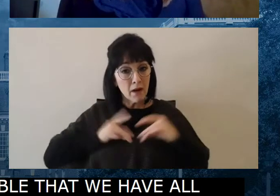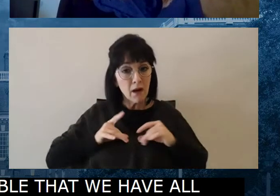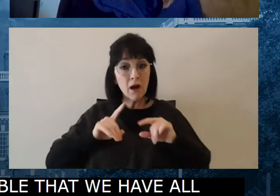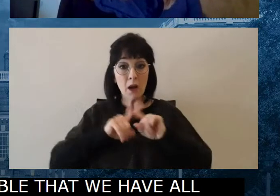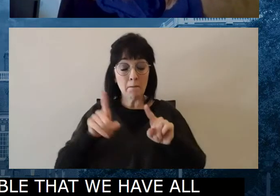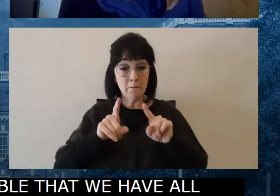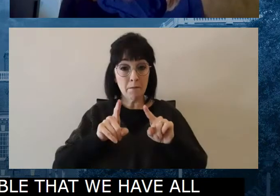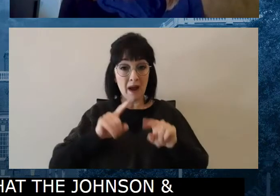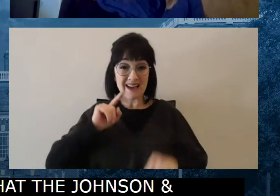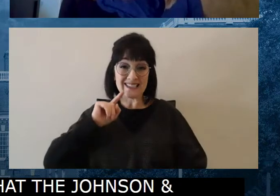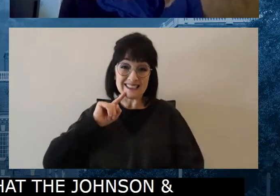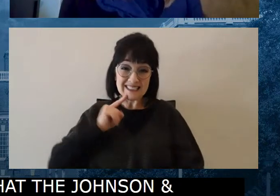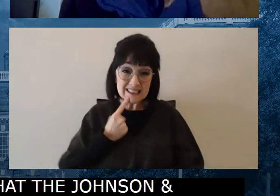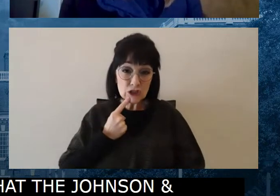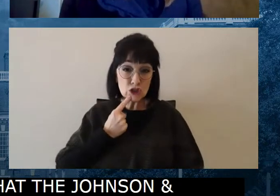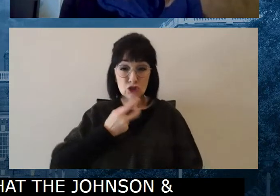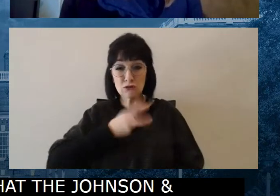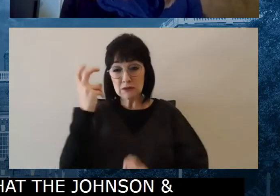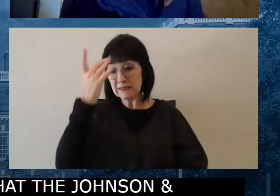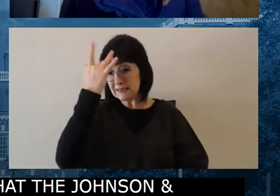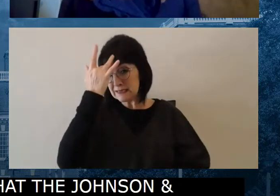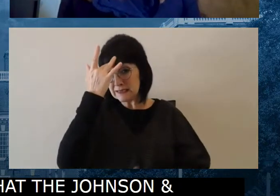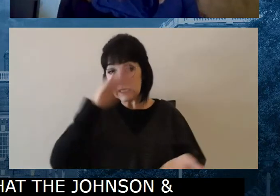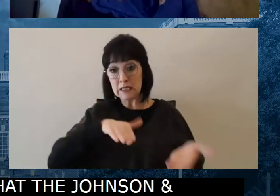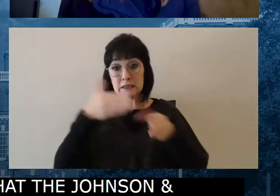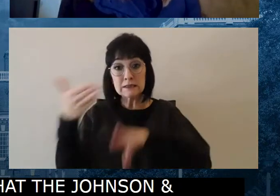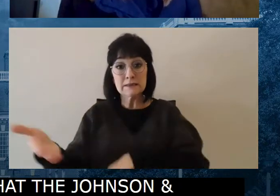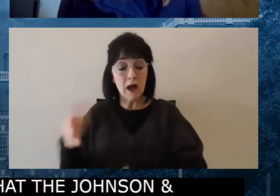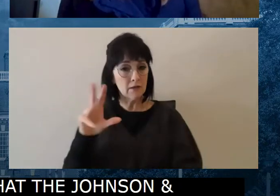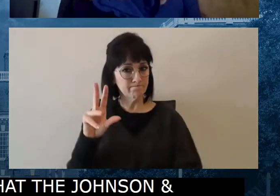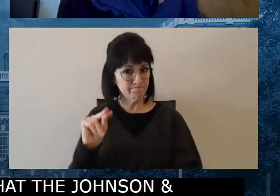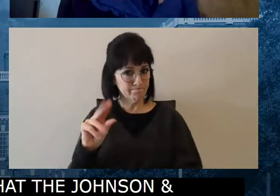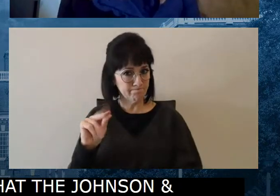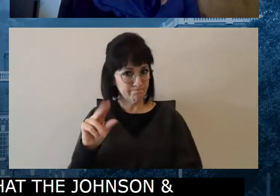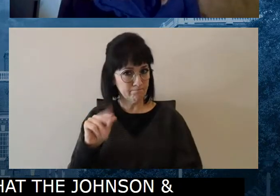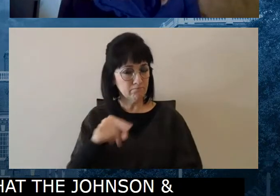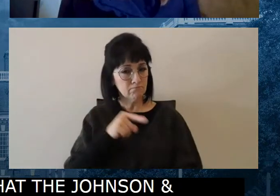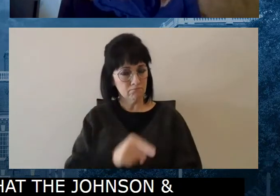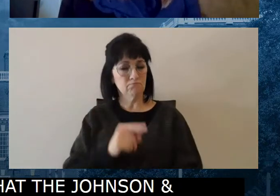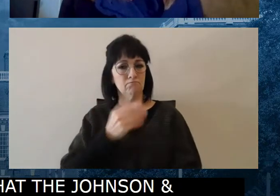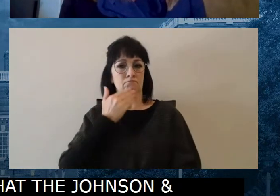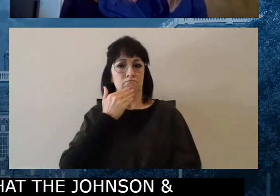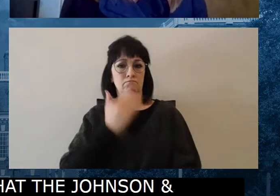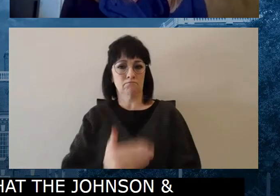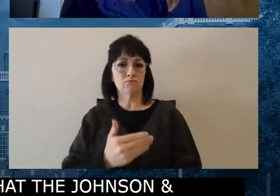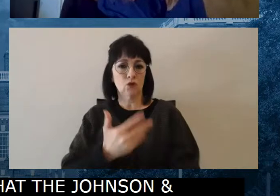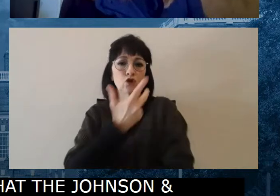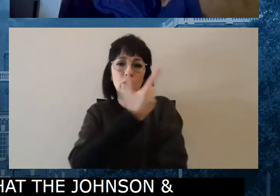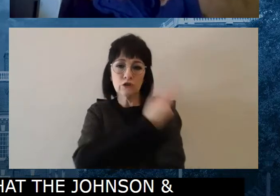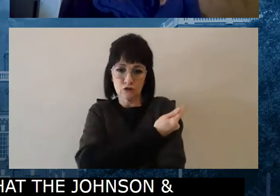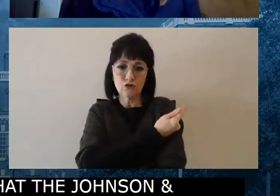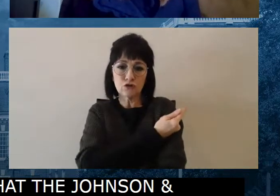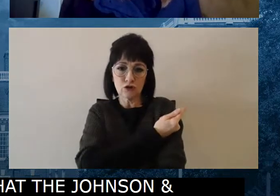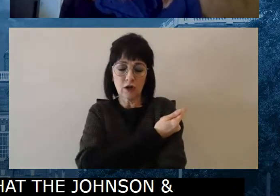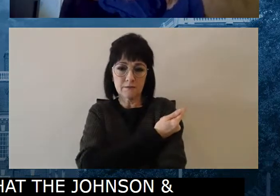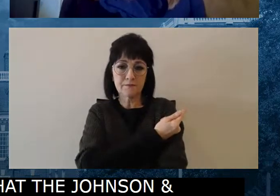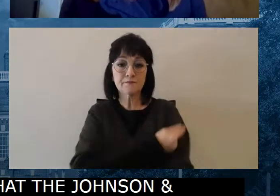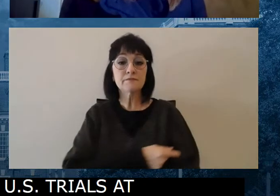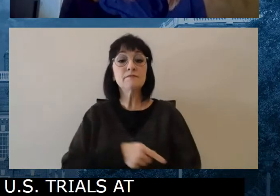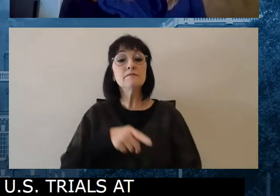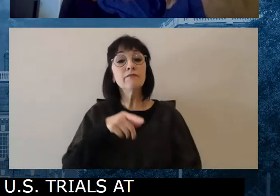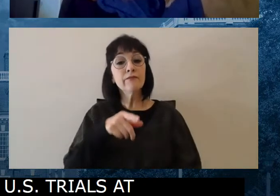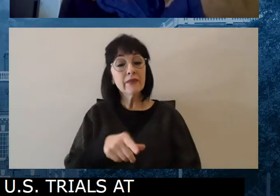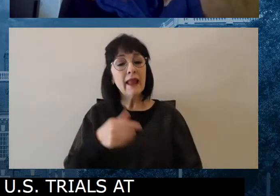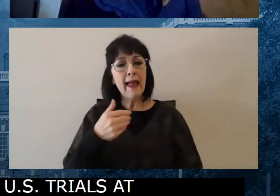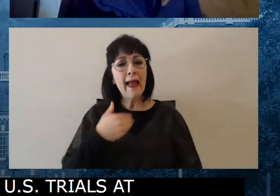vaccine is 85% effective in US trials at preventing moderate to severe COVID disease,